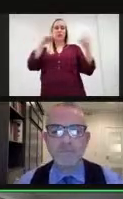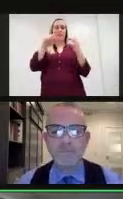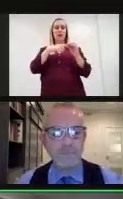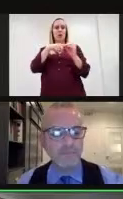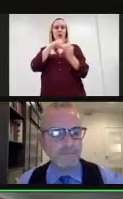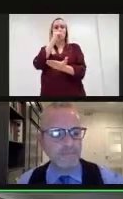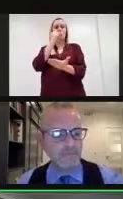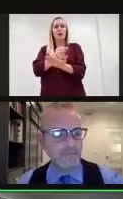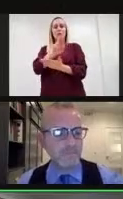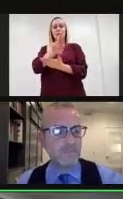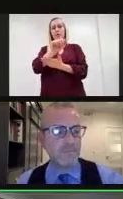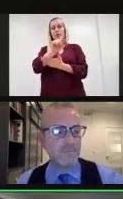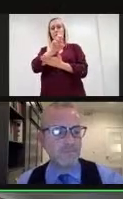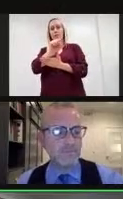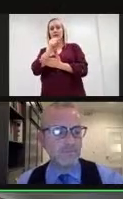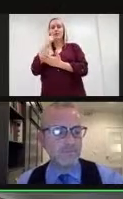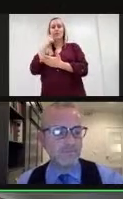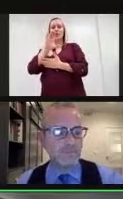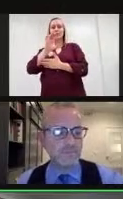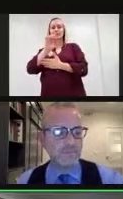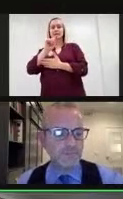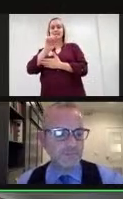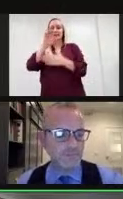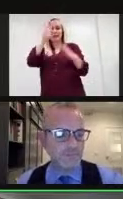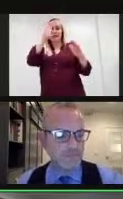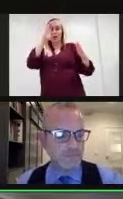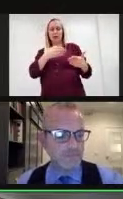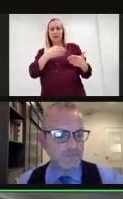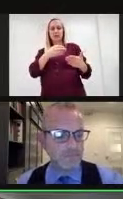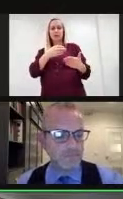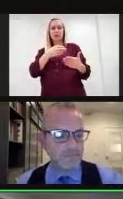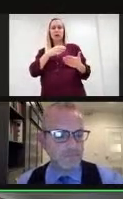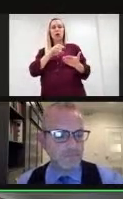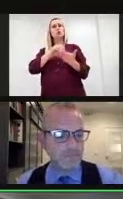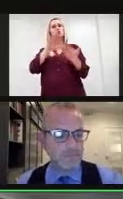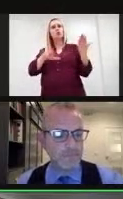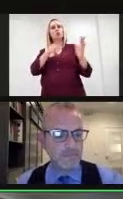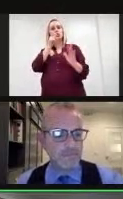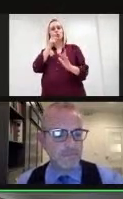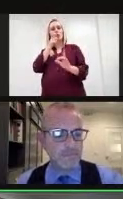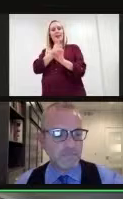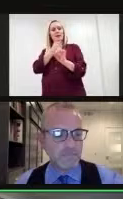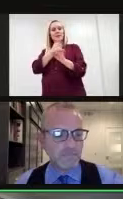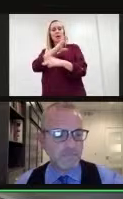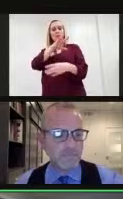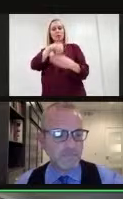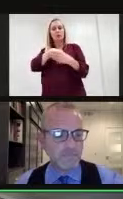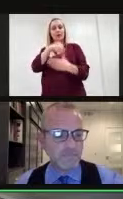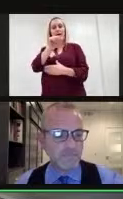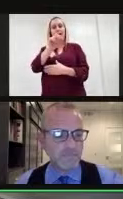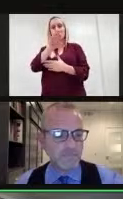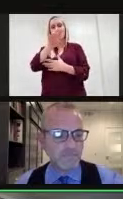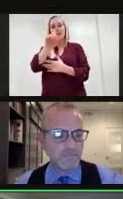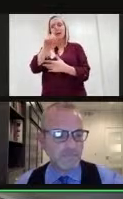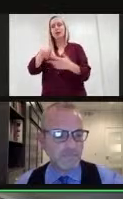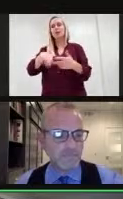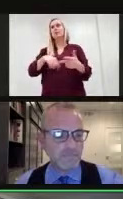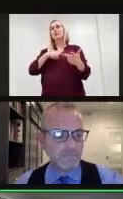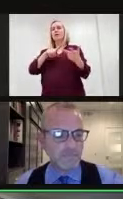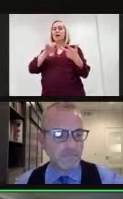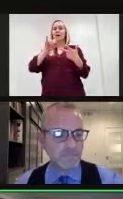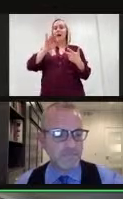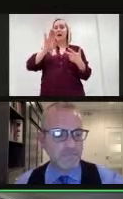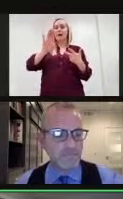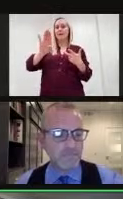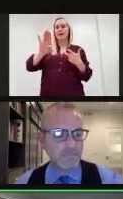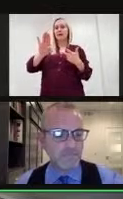graduation rates for your CTE concentrators, for your students who participated in AVID, your IB students, your